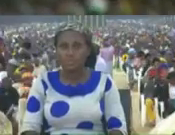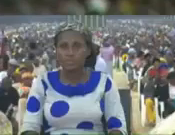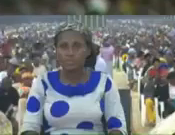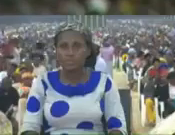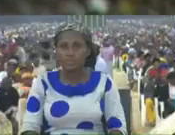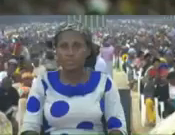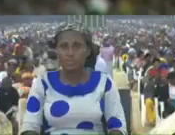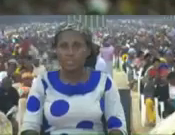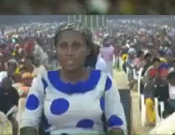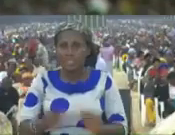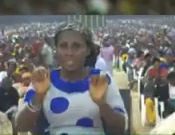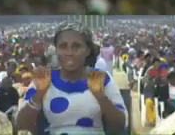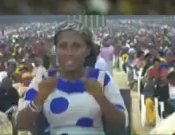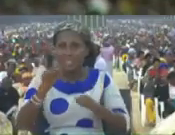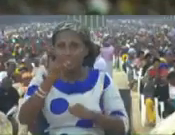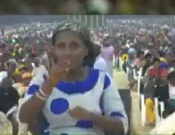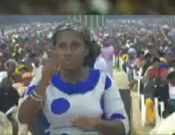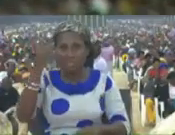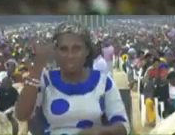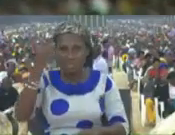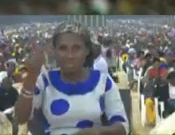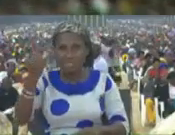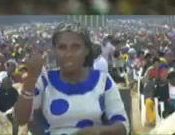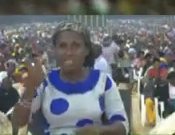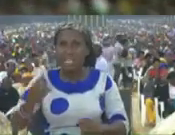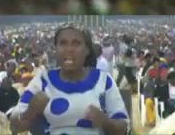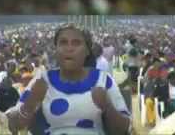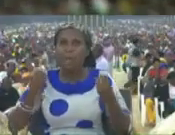Can you imagine how many months